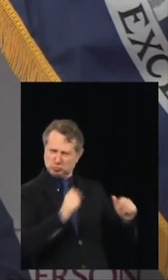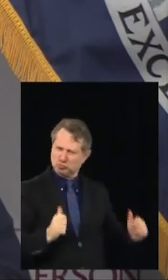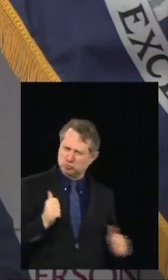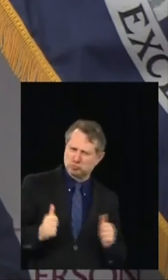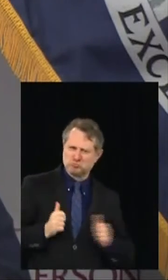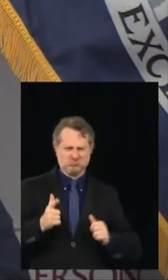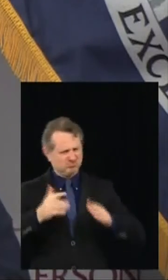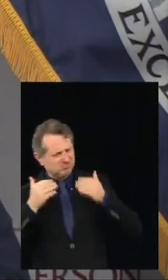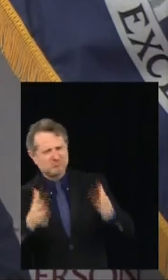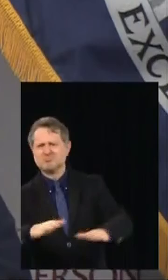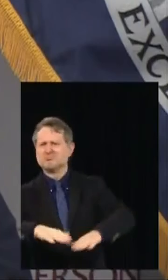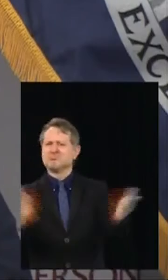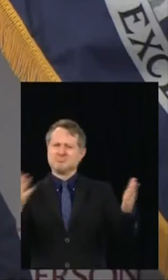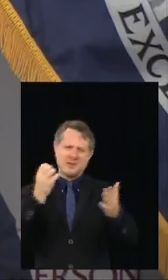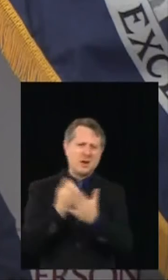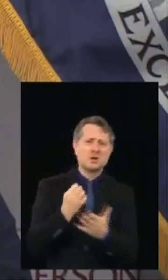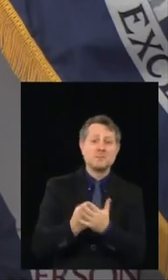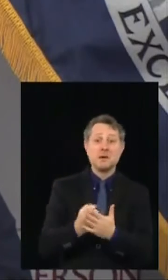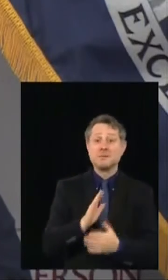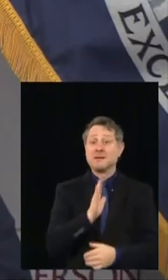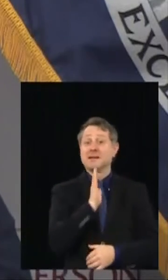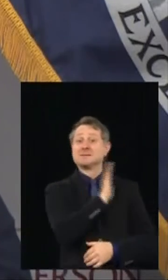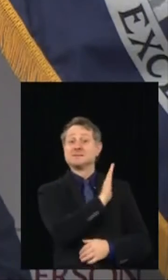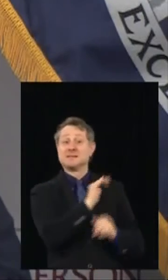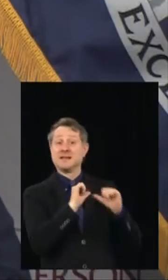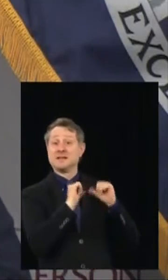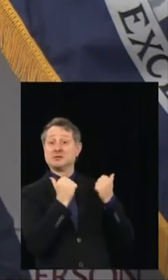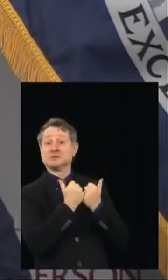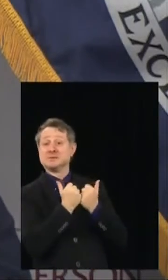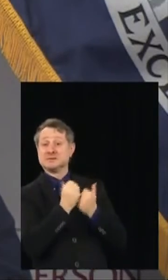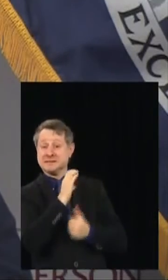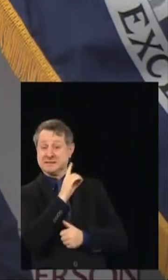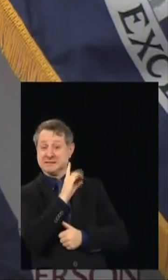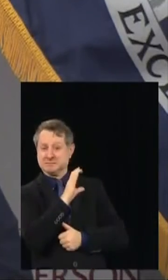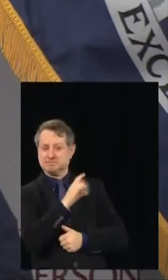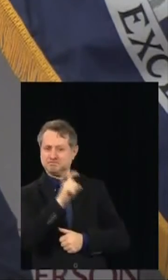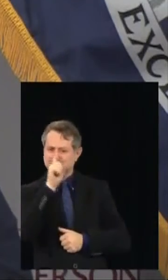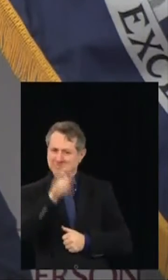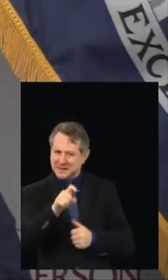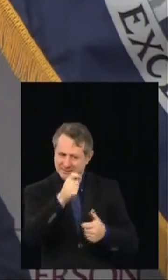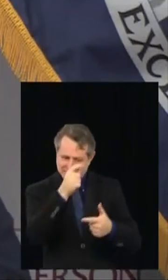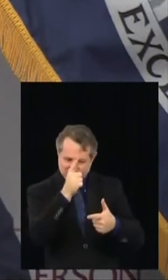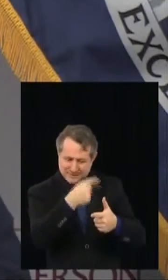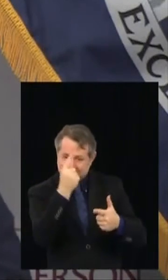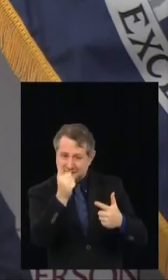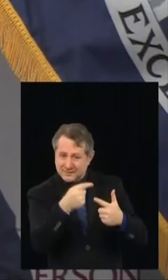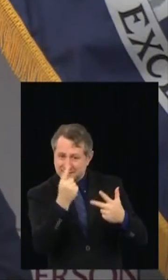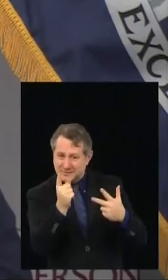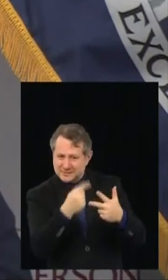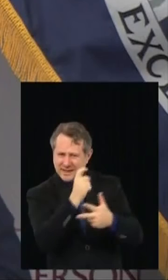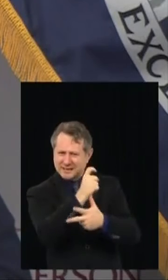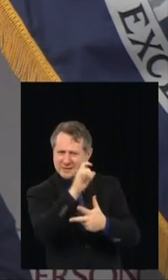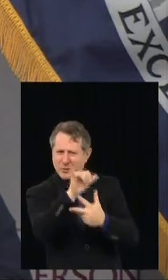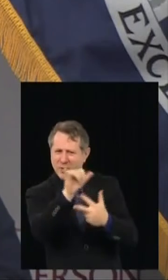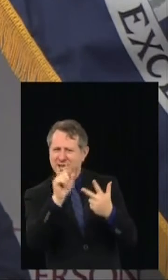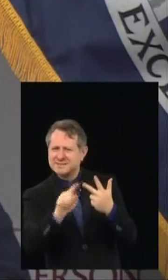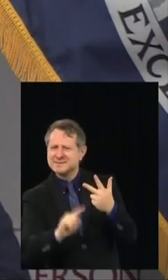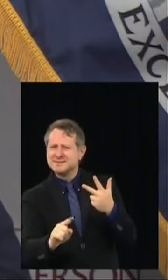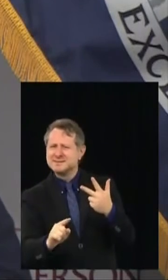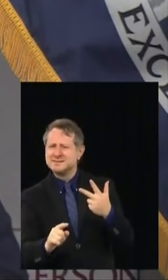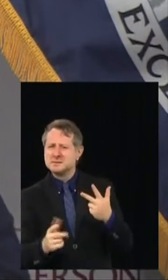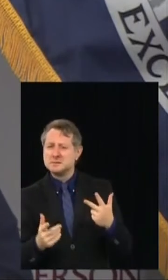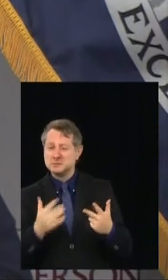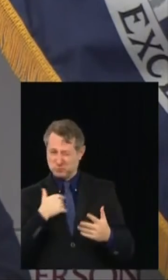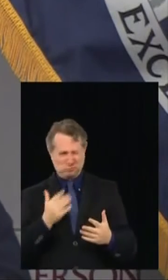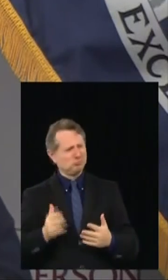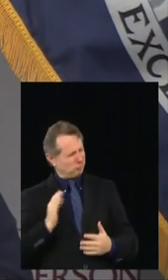said you have to hit X, Y, and Z. So I'm saying we have to hit X, Y, and Z. That's our criteria, basically. So I